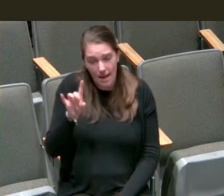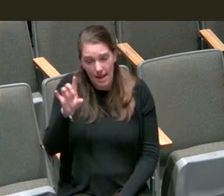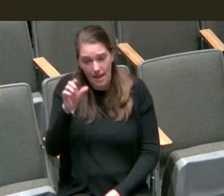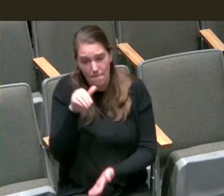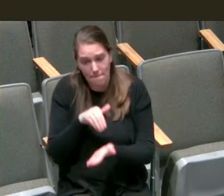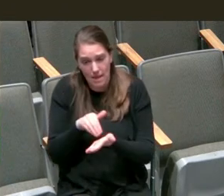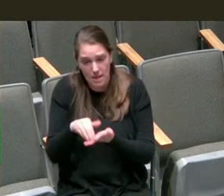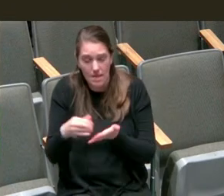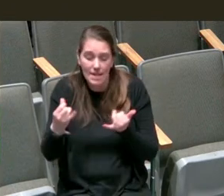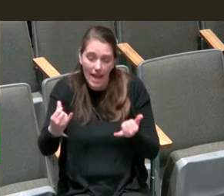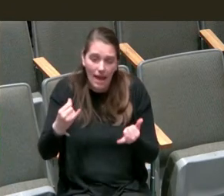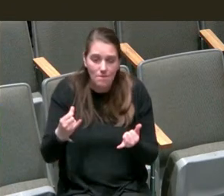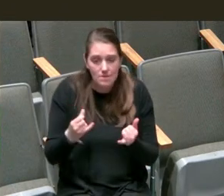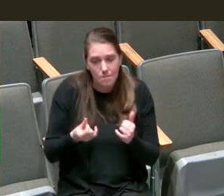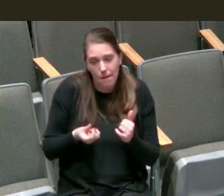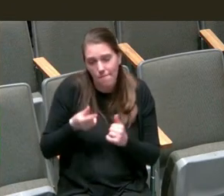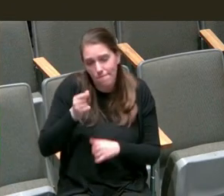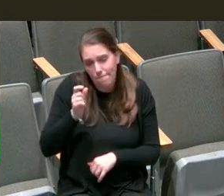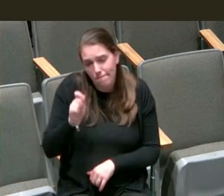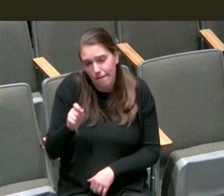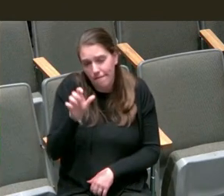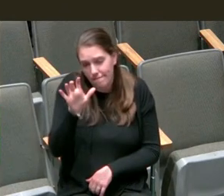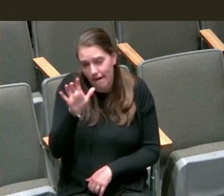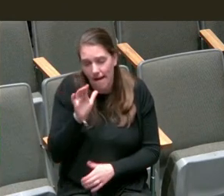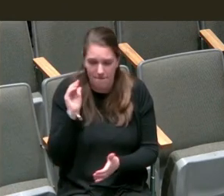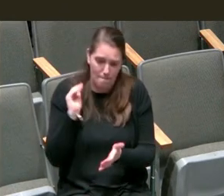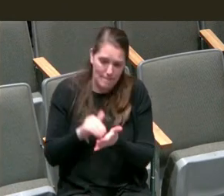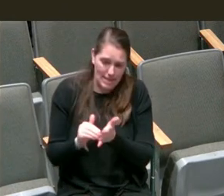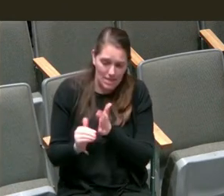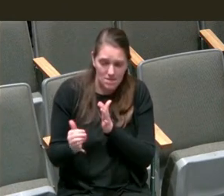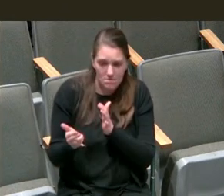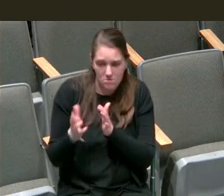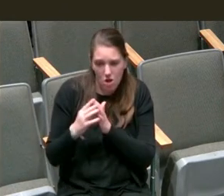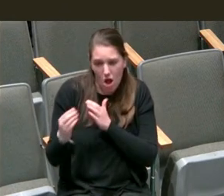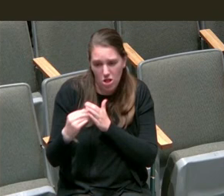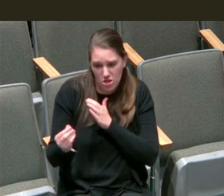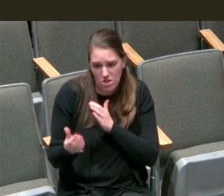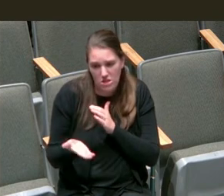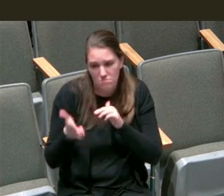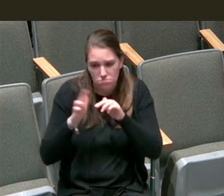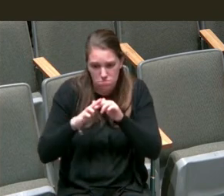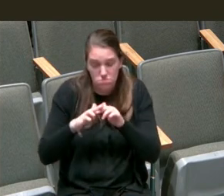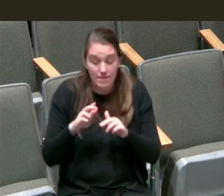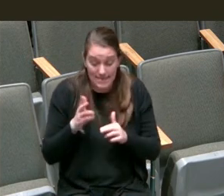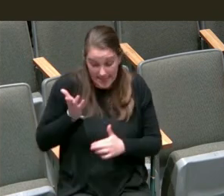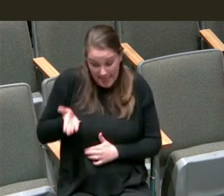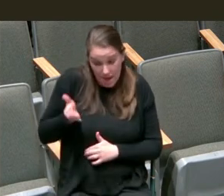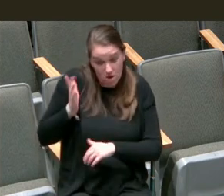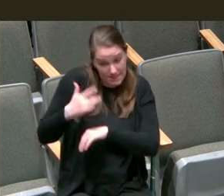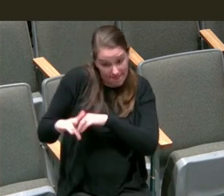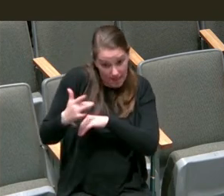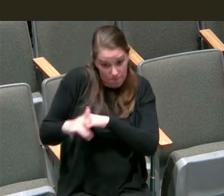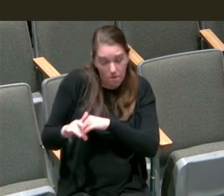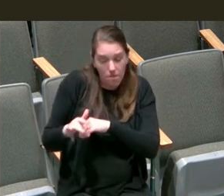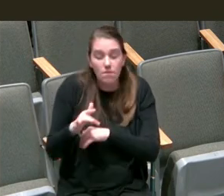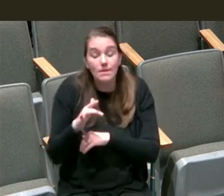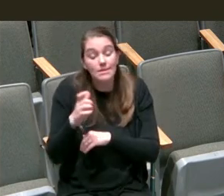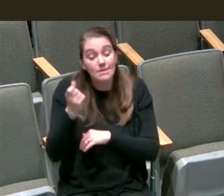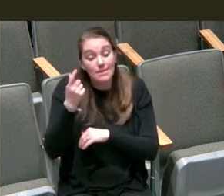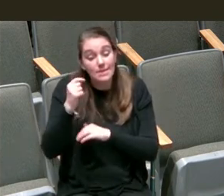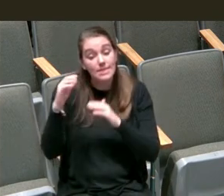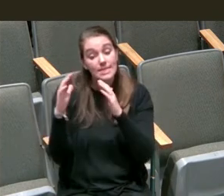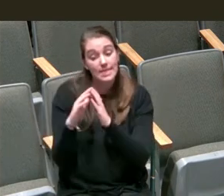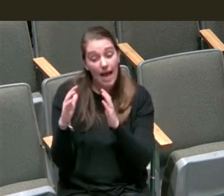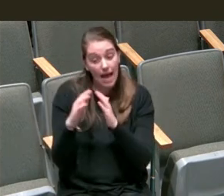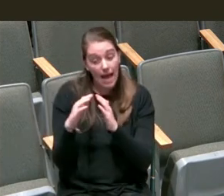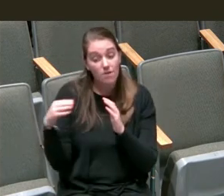a half a million dollars to 8.3 so that's money that is available and is there it is Town deposits